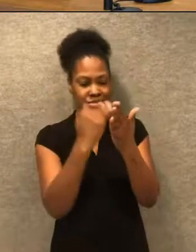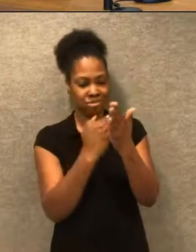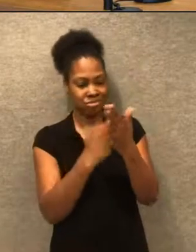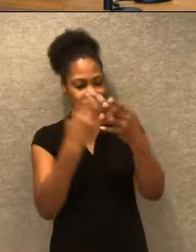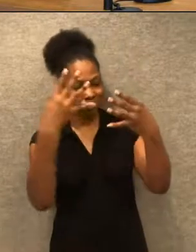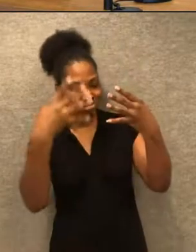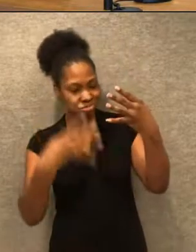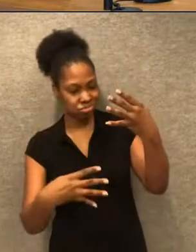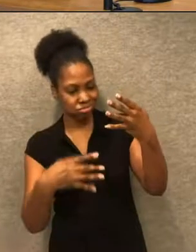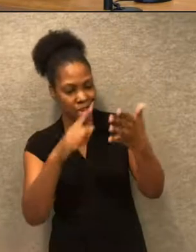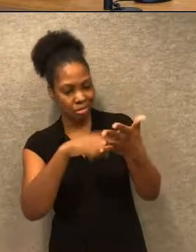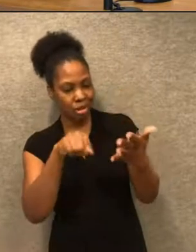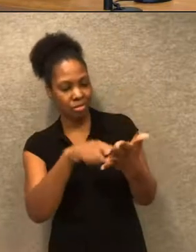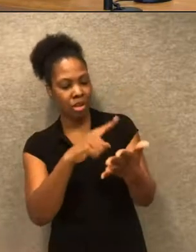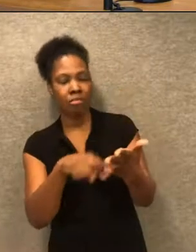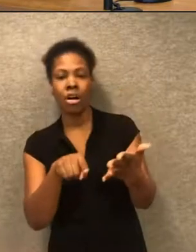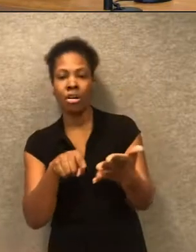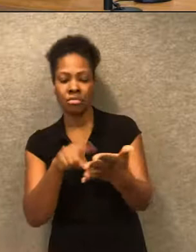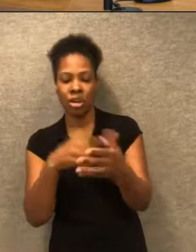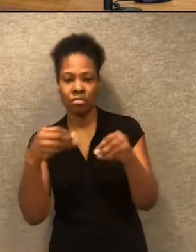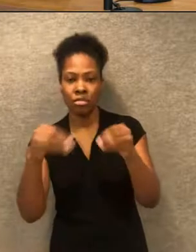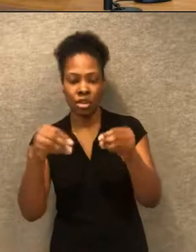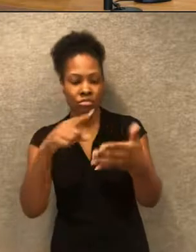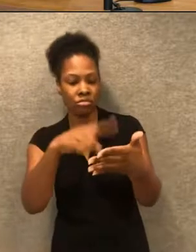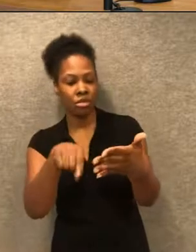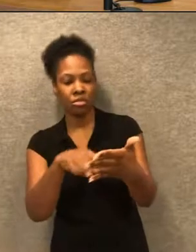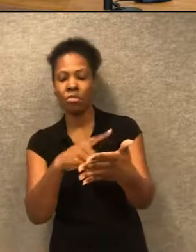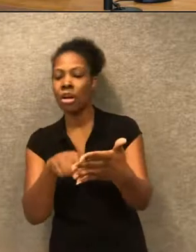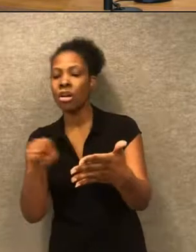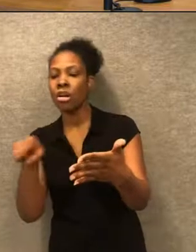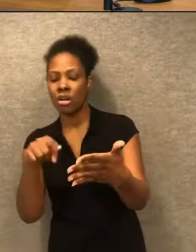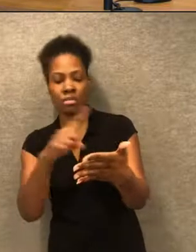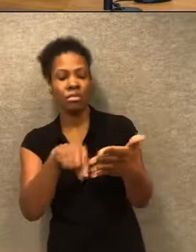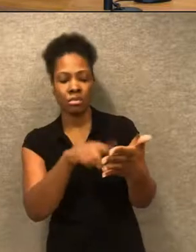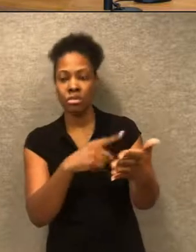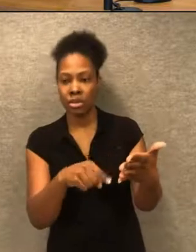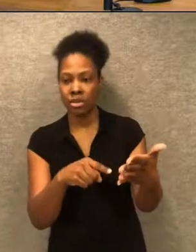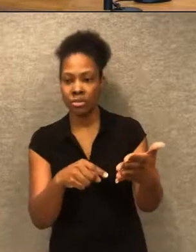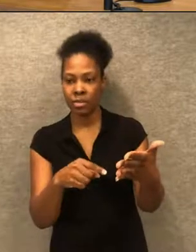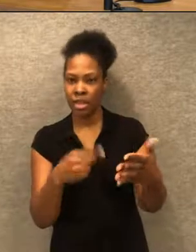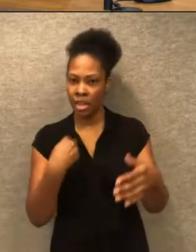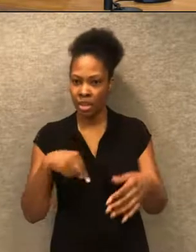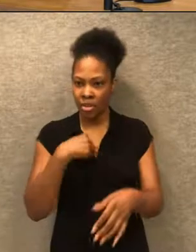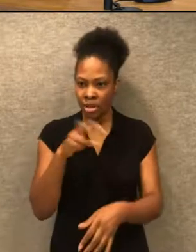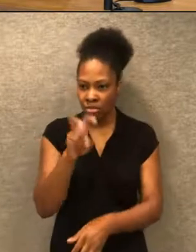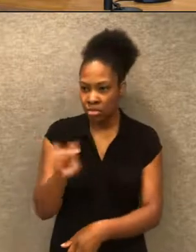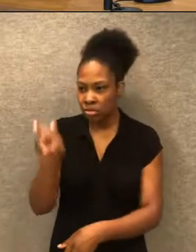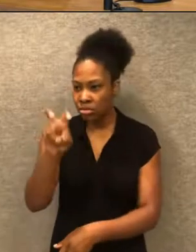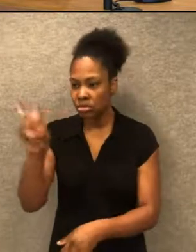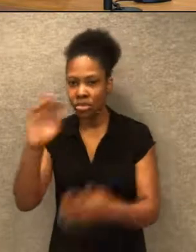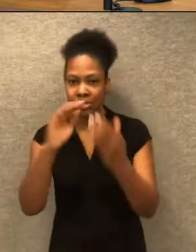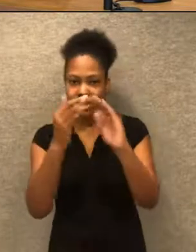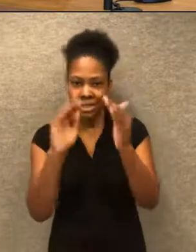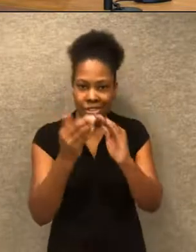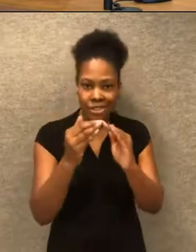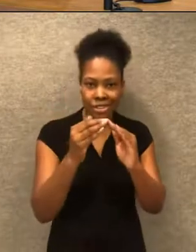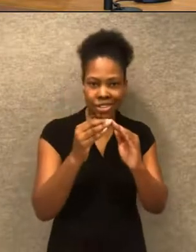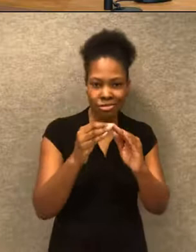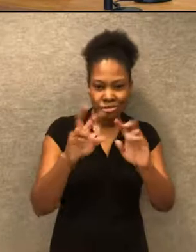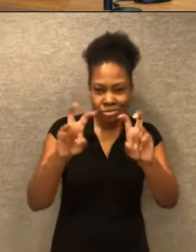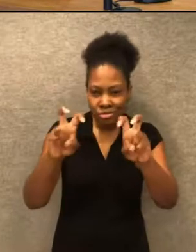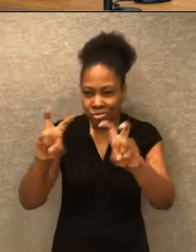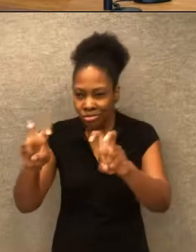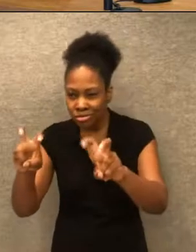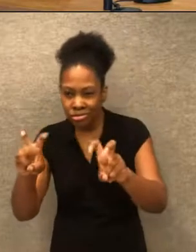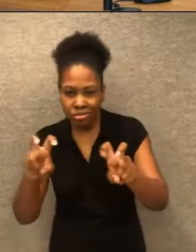health department, Mr. Cote, inspectors do canvas the entire city and evaluate whether or not